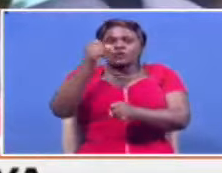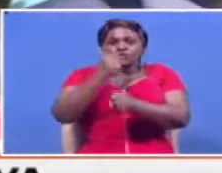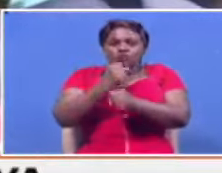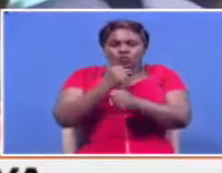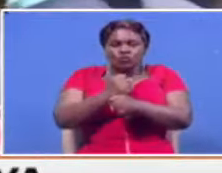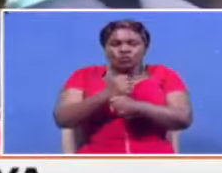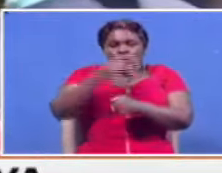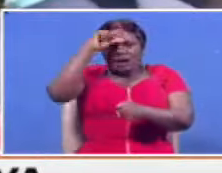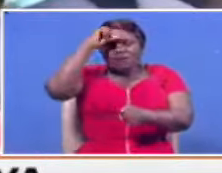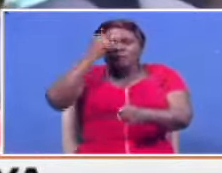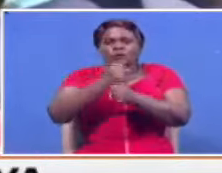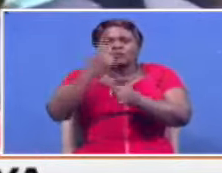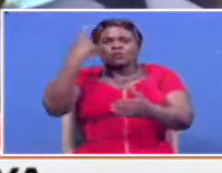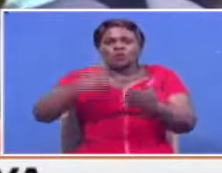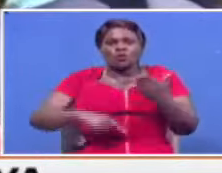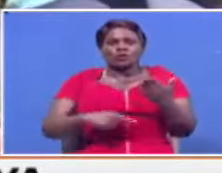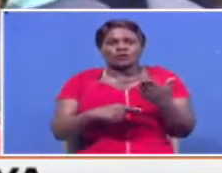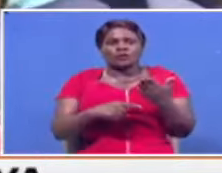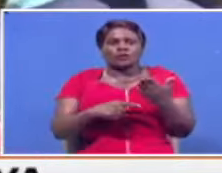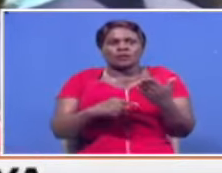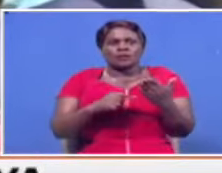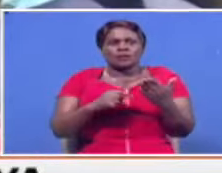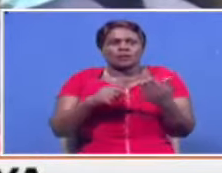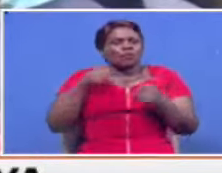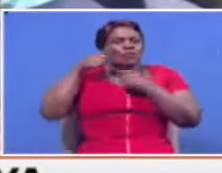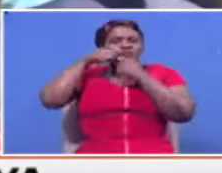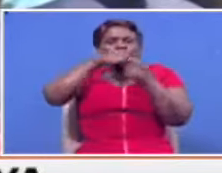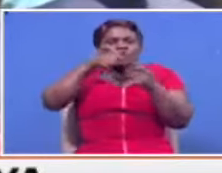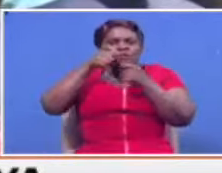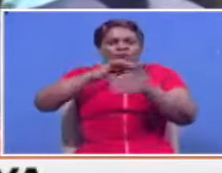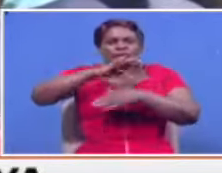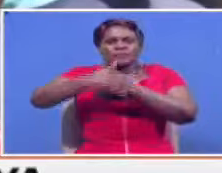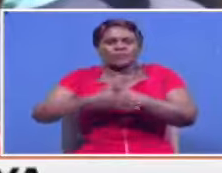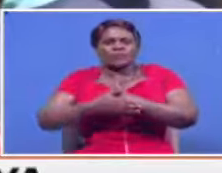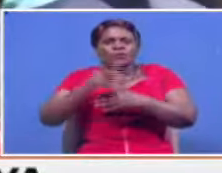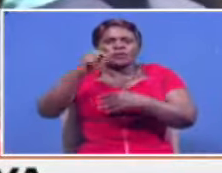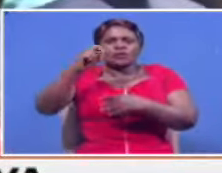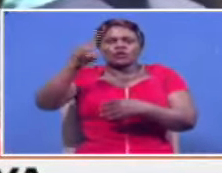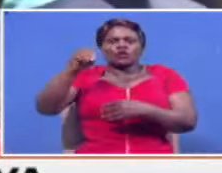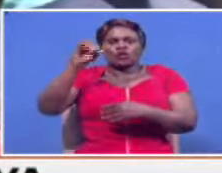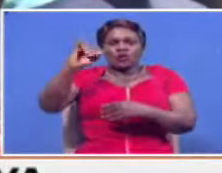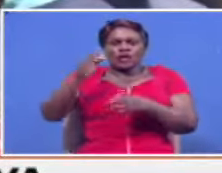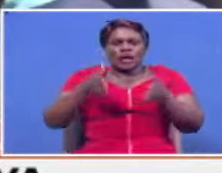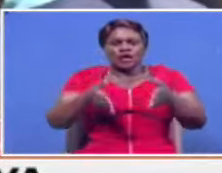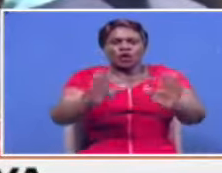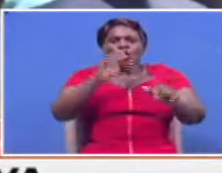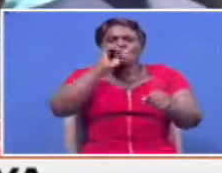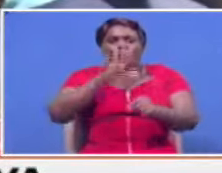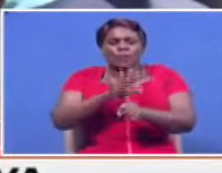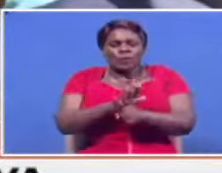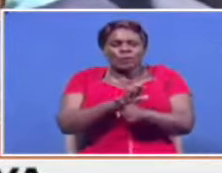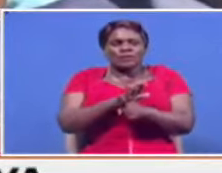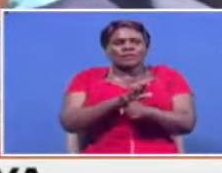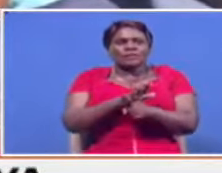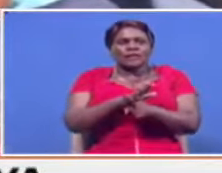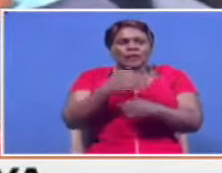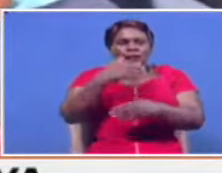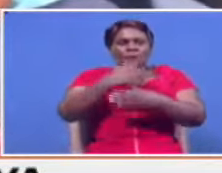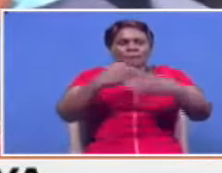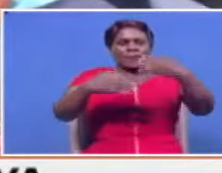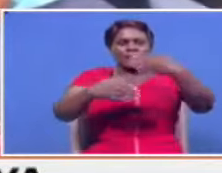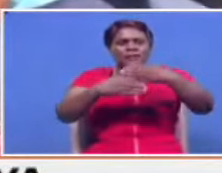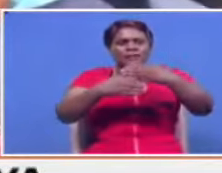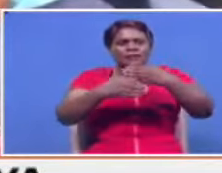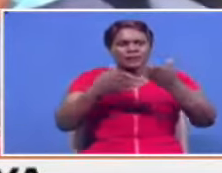and what the government has done on revival of Mumia Sugar, on revival of Nzoia Sugar, on the roads that you promised are going to be constructed.